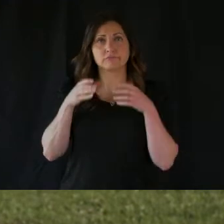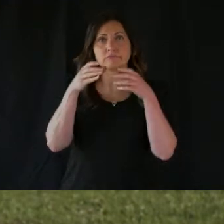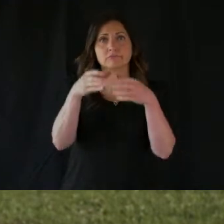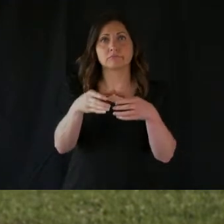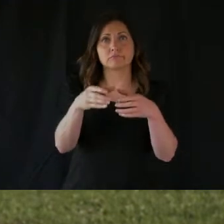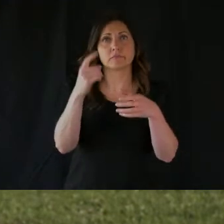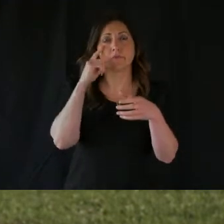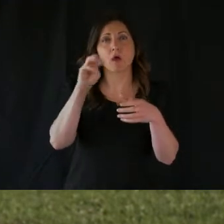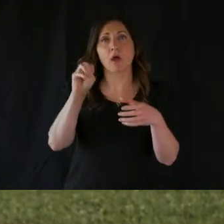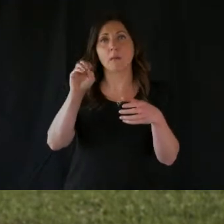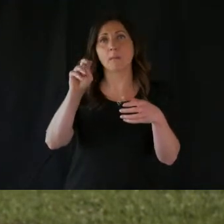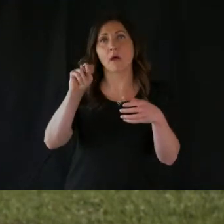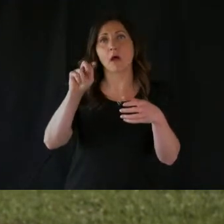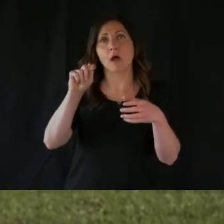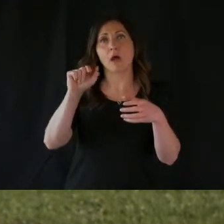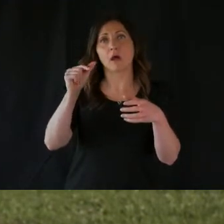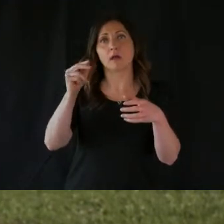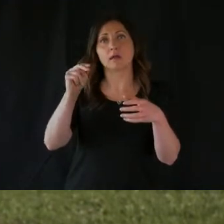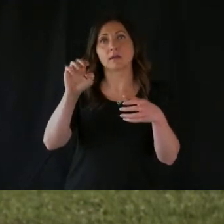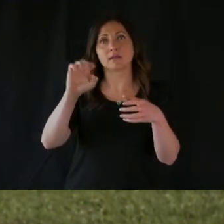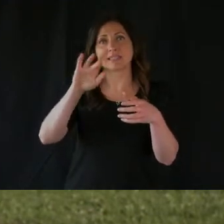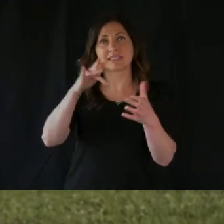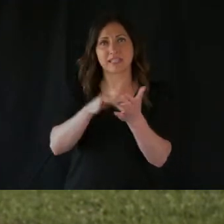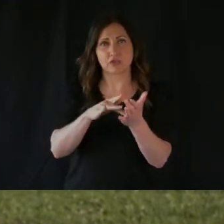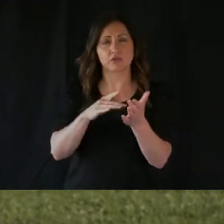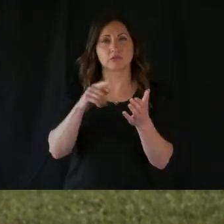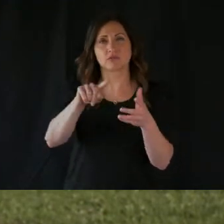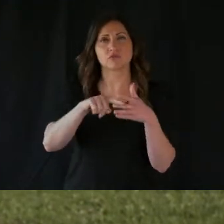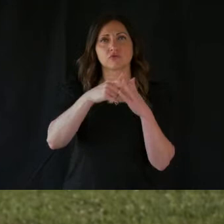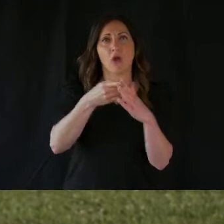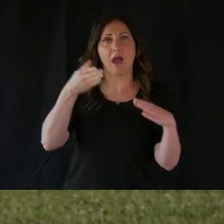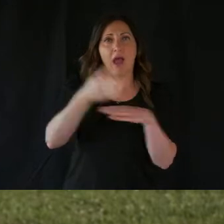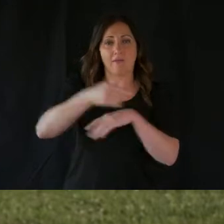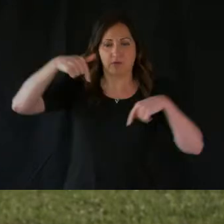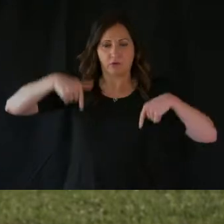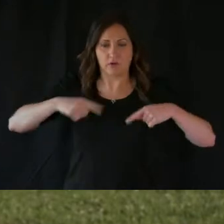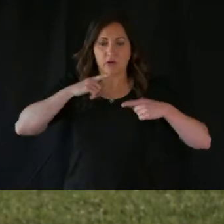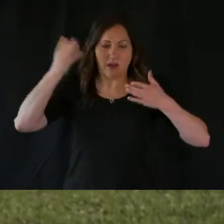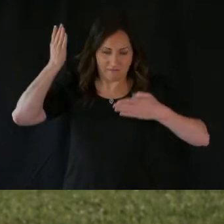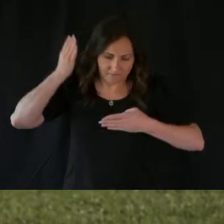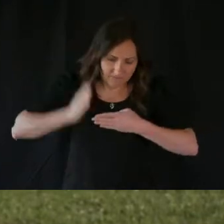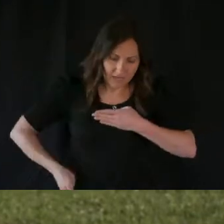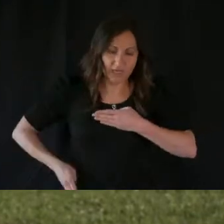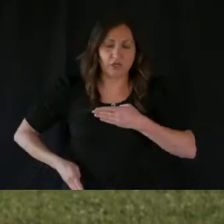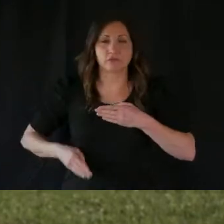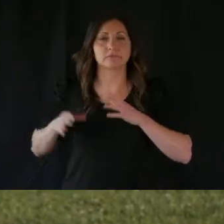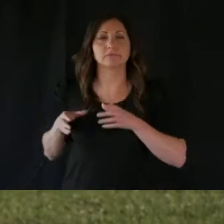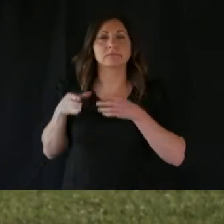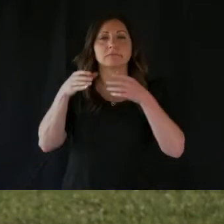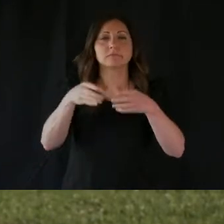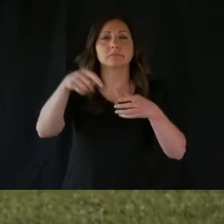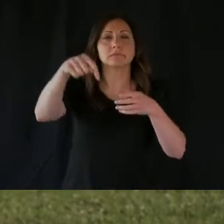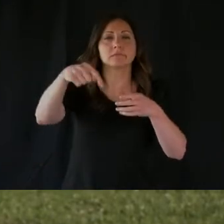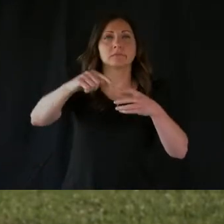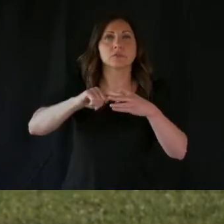not begin until after tonight's ceremony concludes.